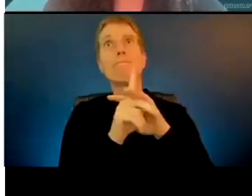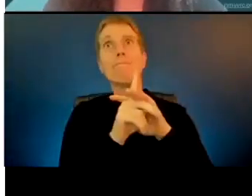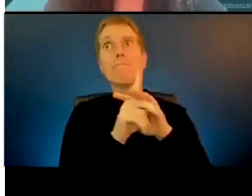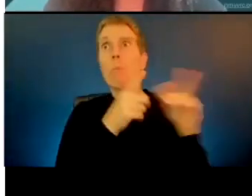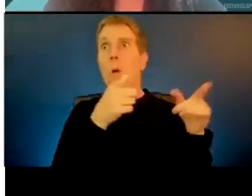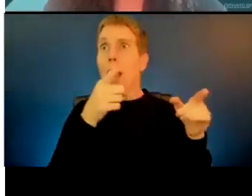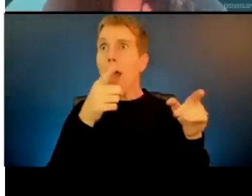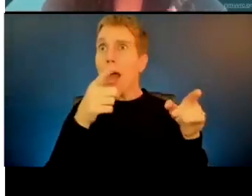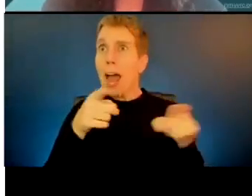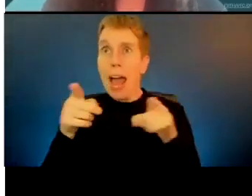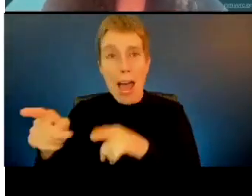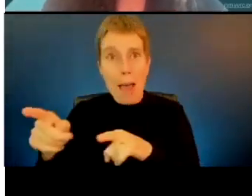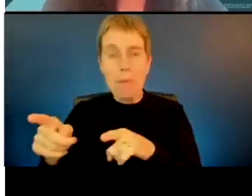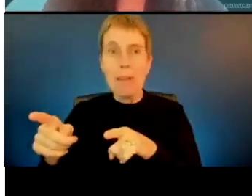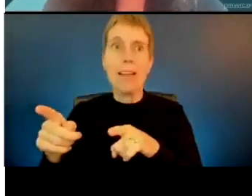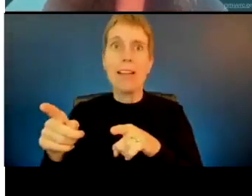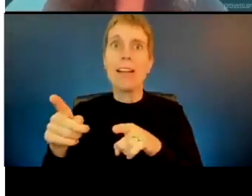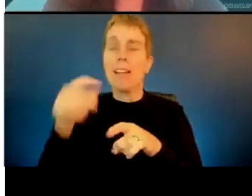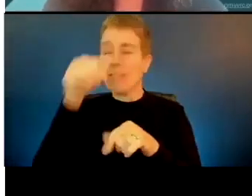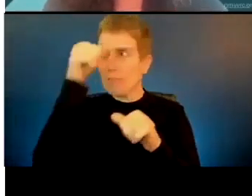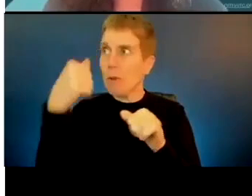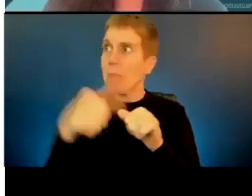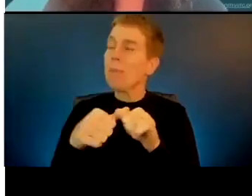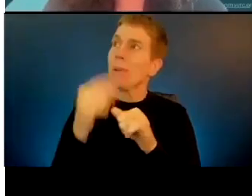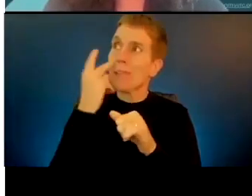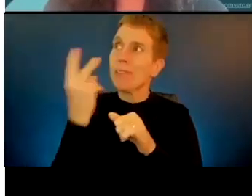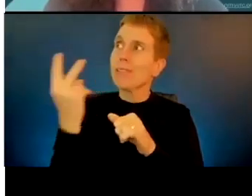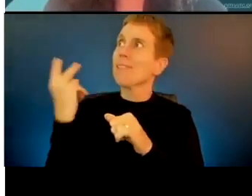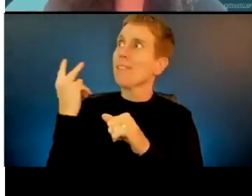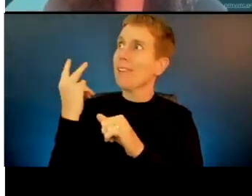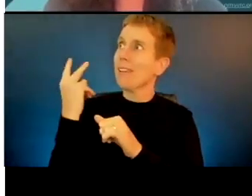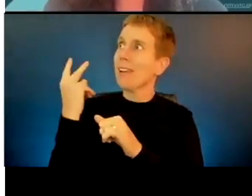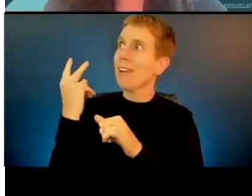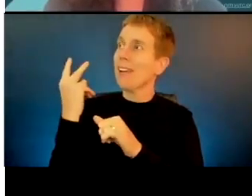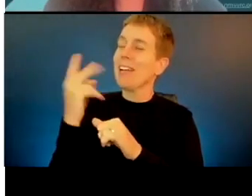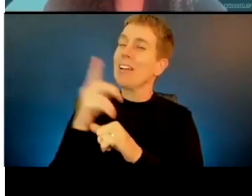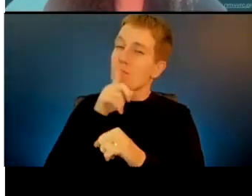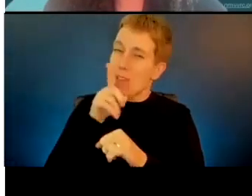event necessarily, but sometimes people use that term in that way.